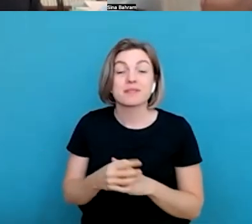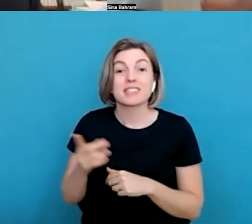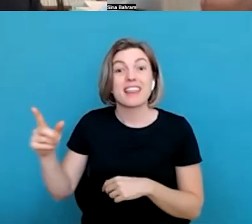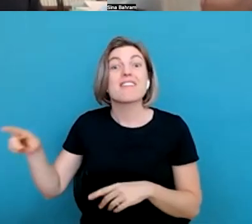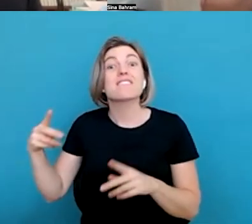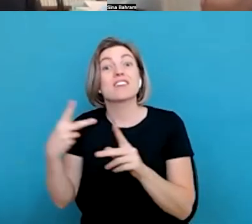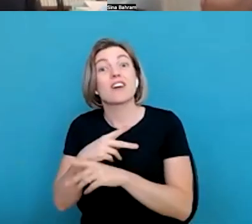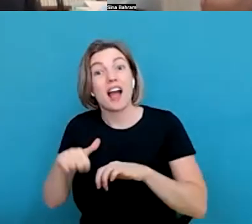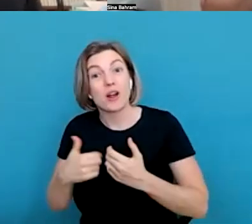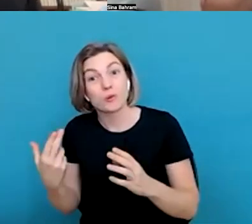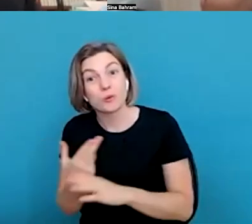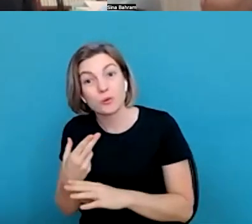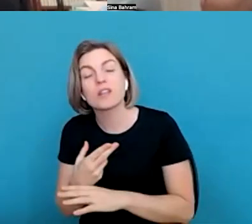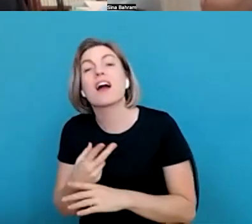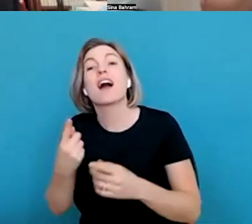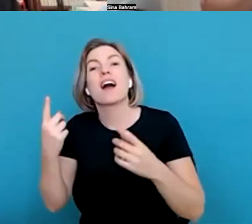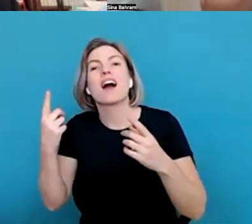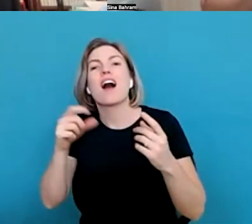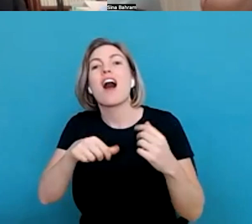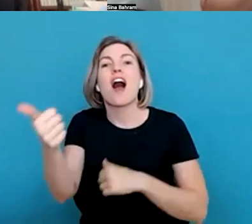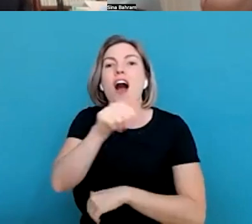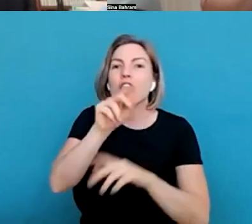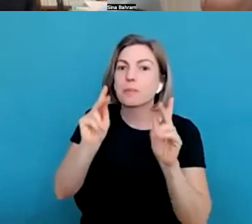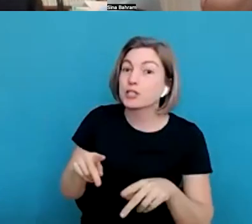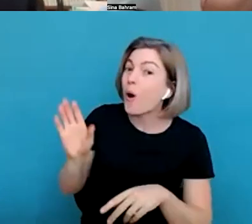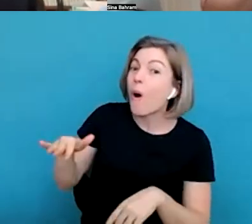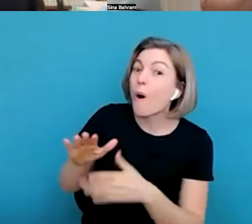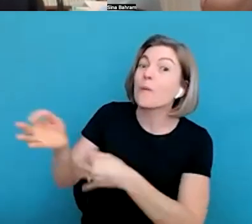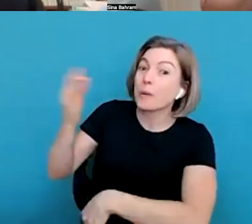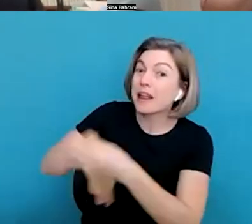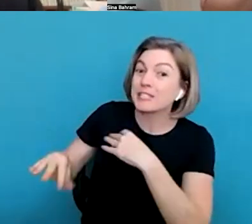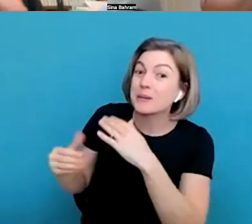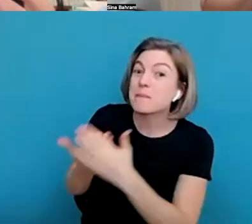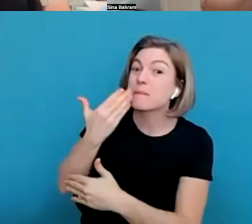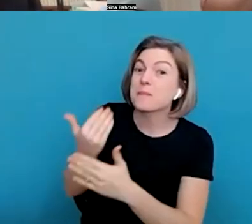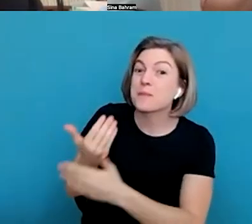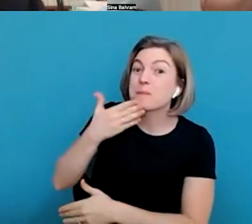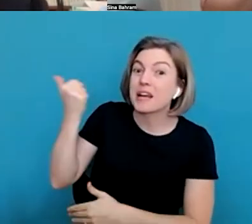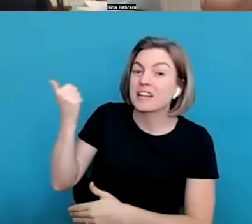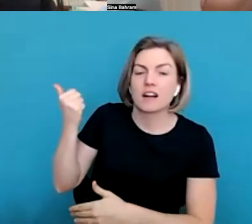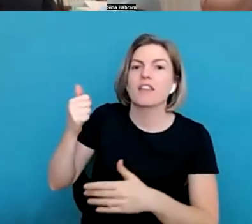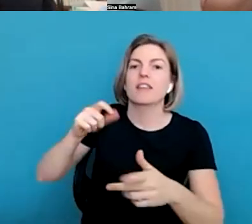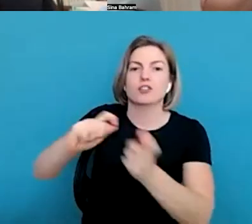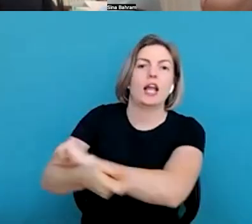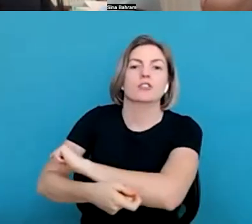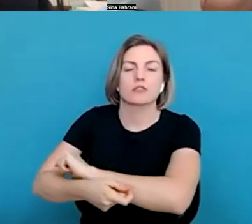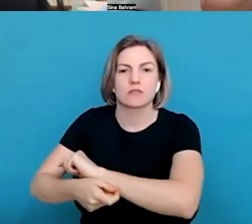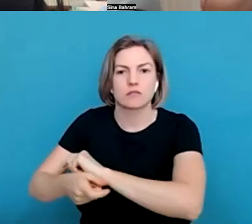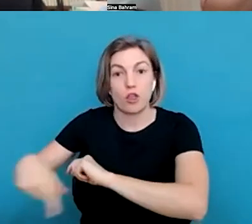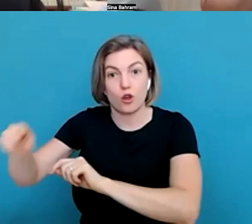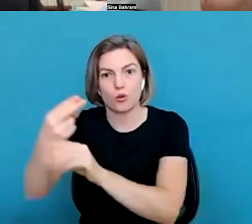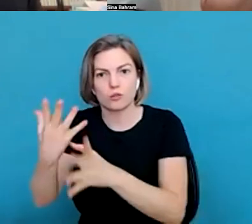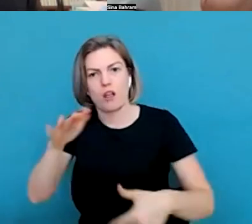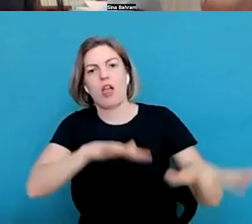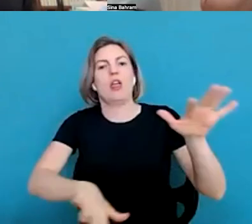use something, somebody comes along and figures out how to make a better one, and they change it. Or people just hire